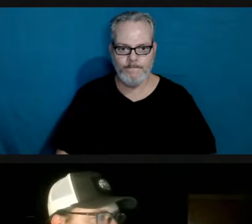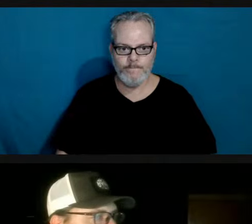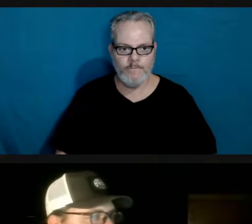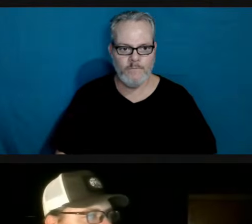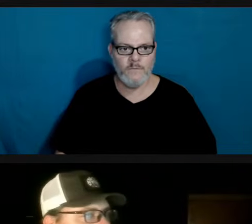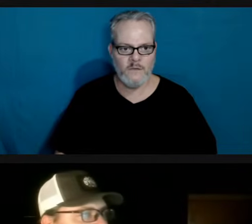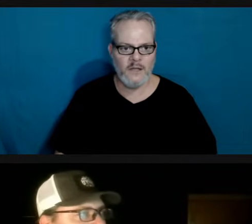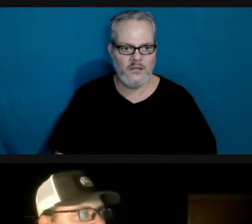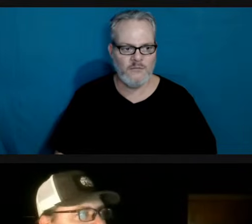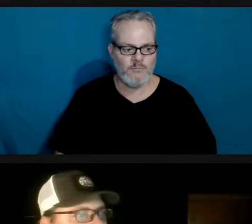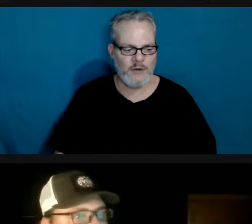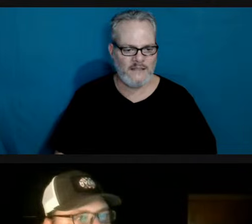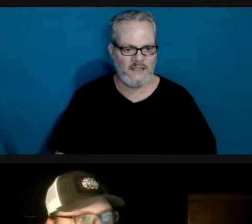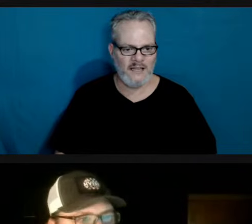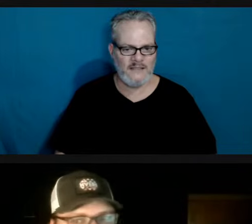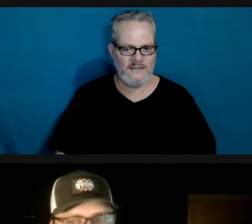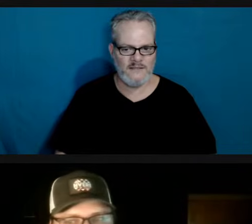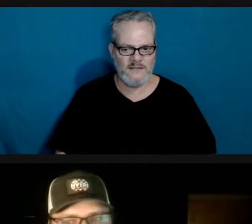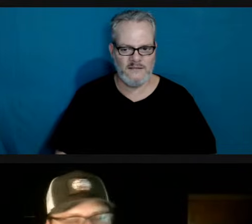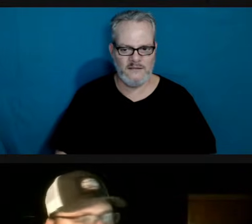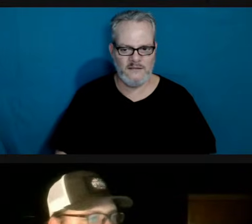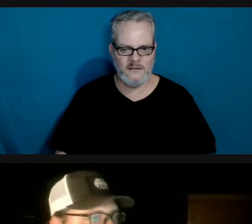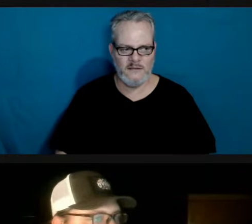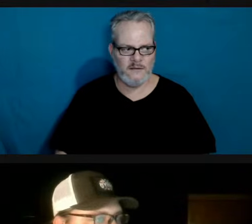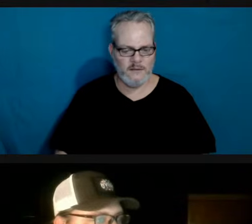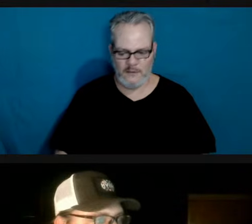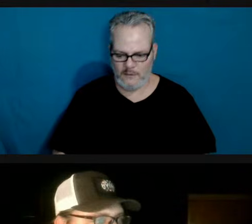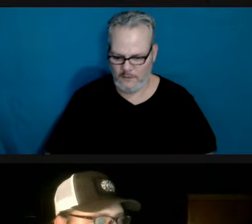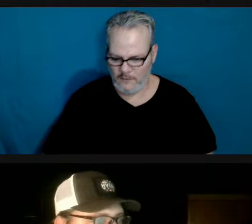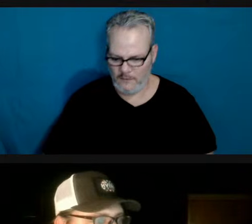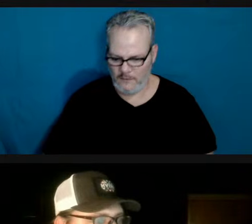All right. And then just from the